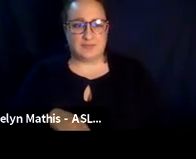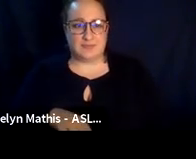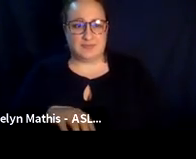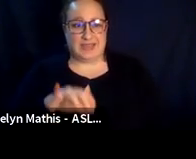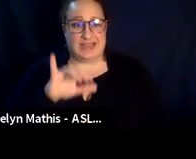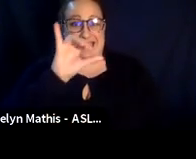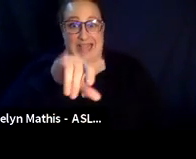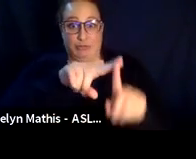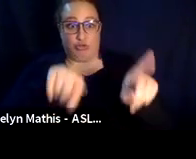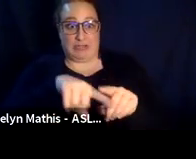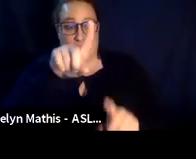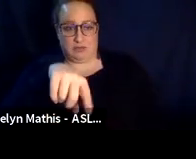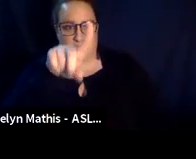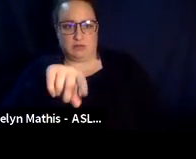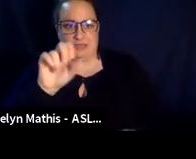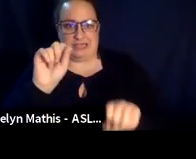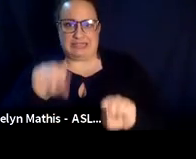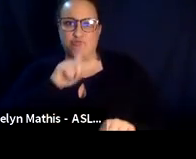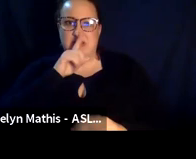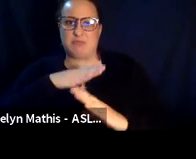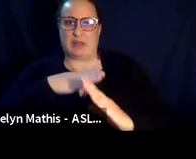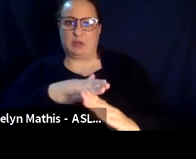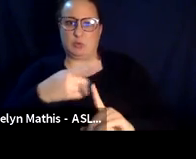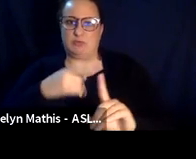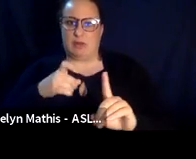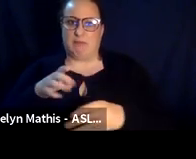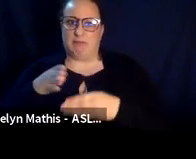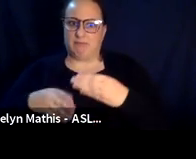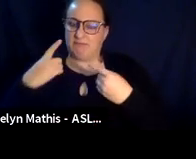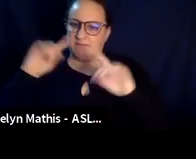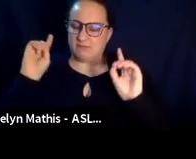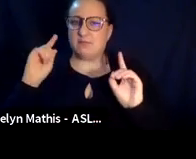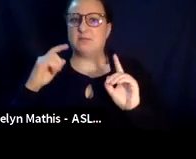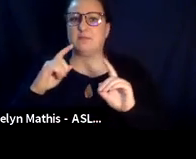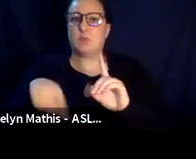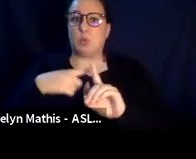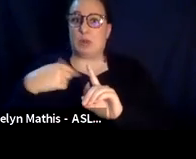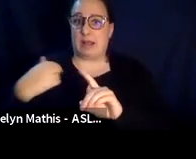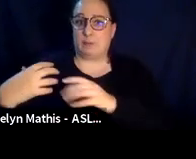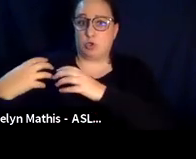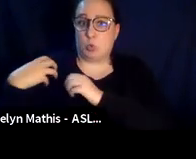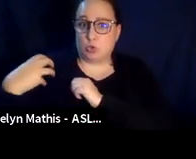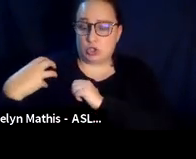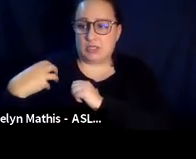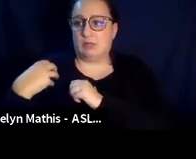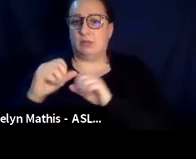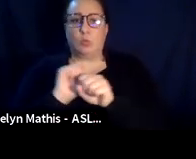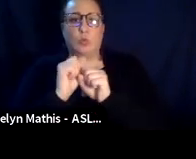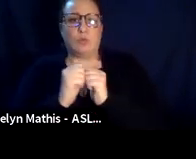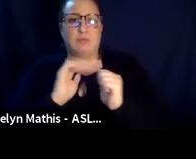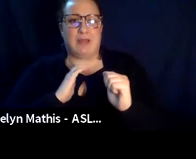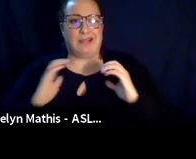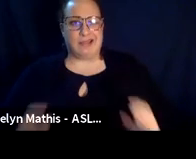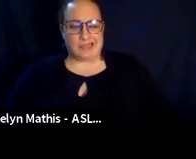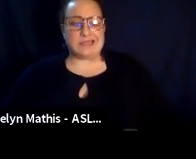can really get in the way. So when I do a lot of coaching and when I'm working with my clients, a lot